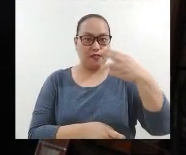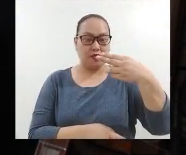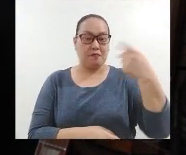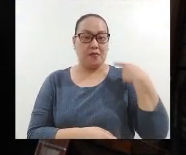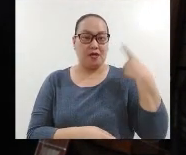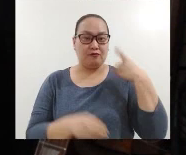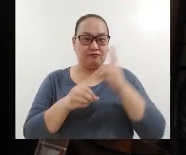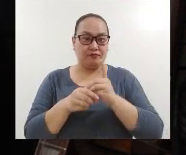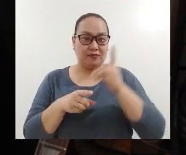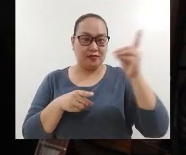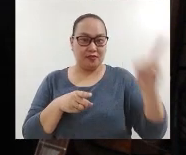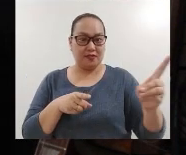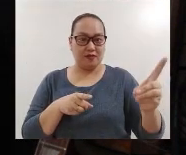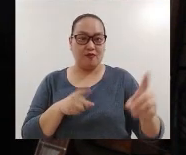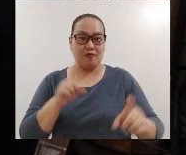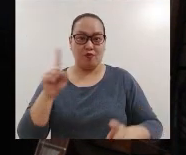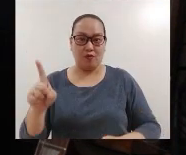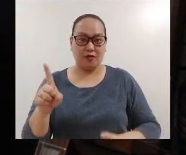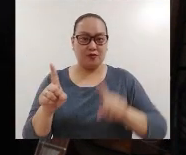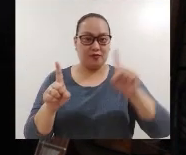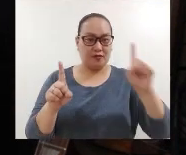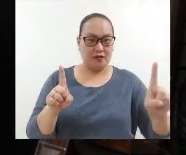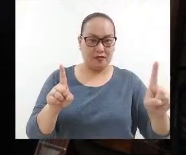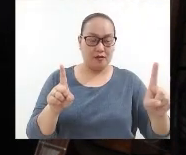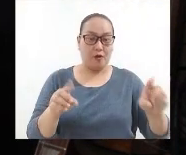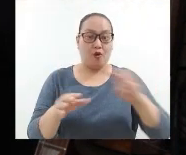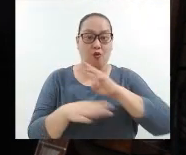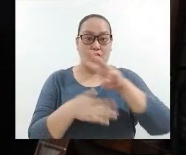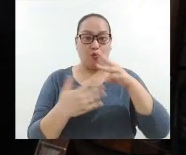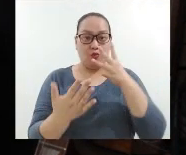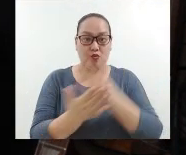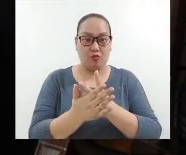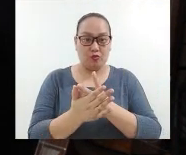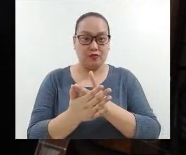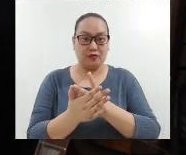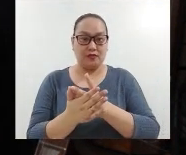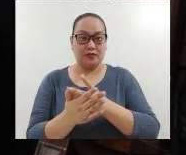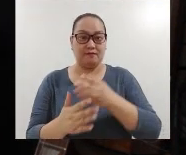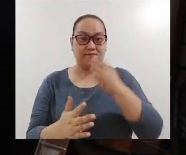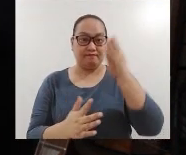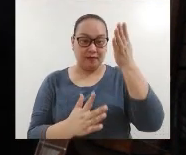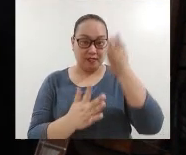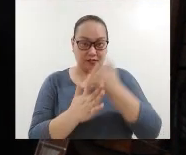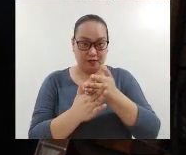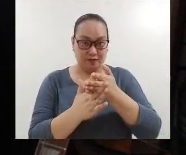distances from one to another. We have full step interval